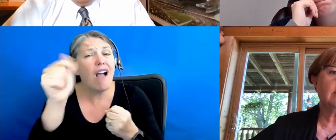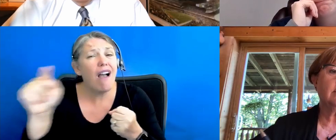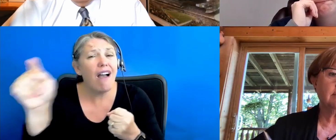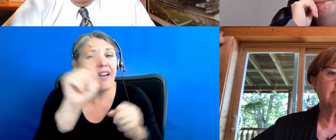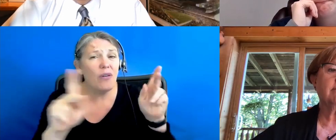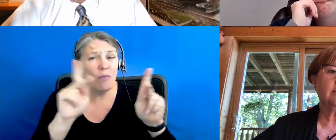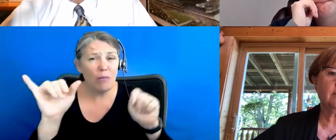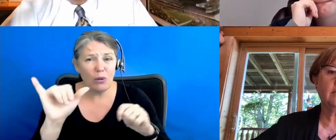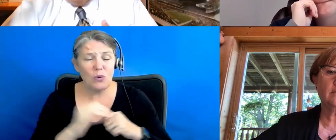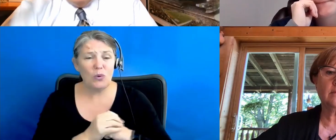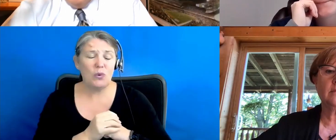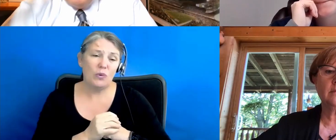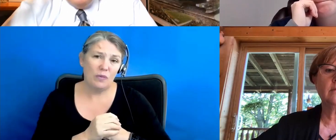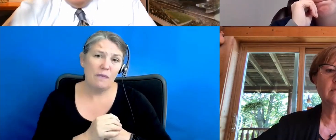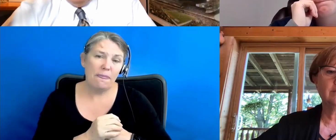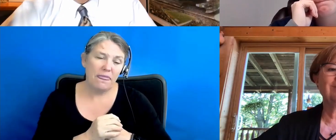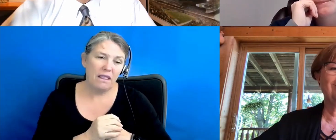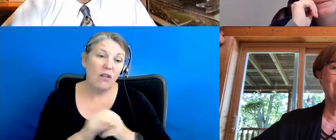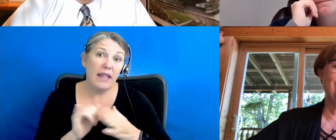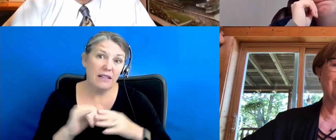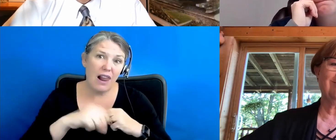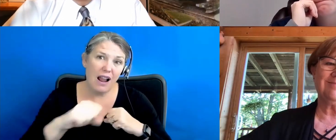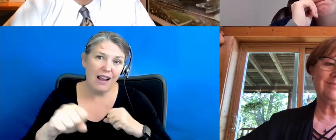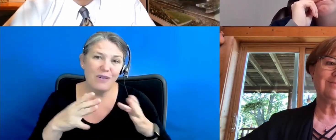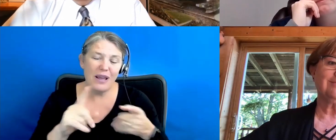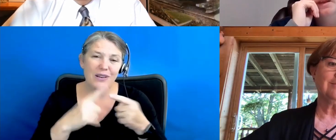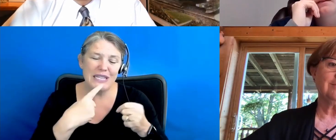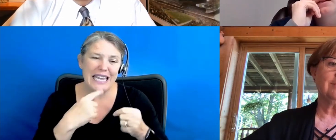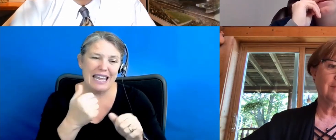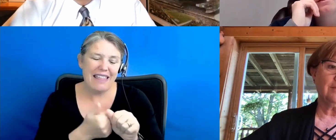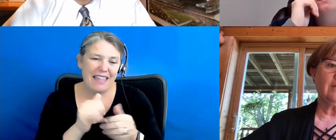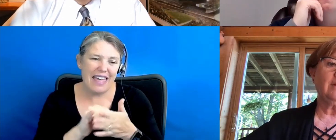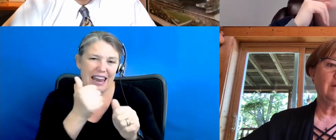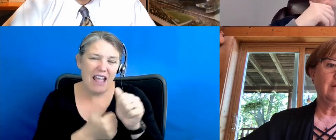So, so that's a long way of saying everybody has to come,